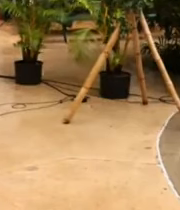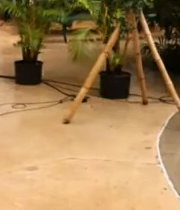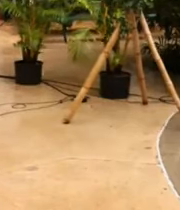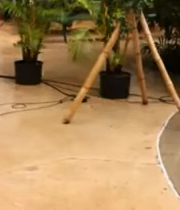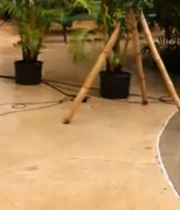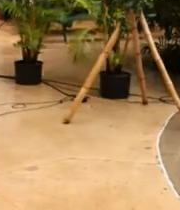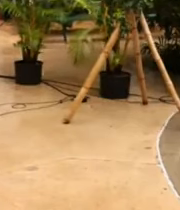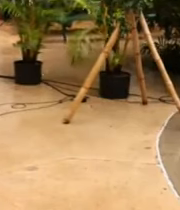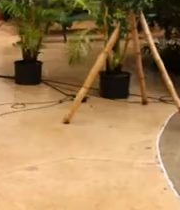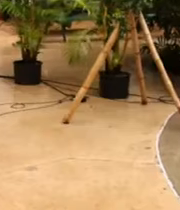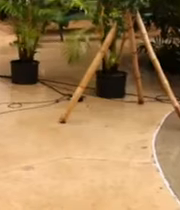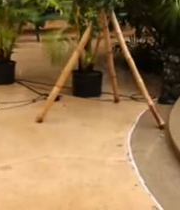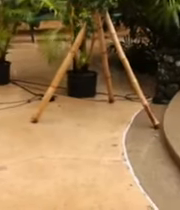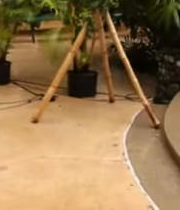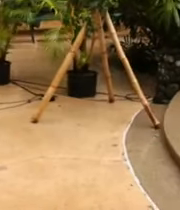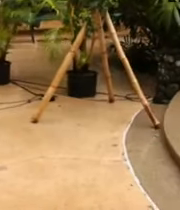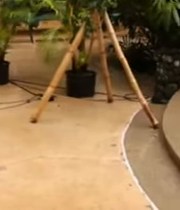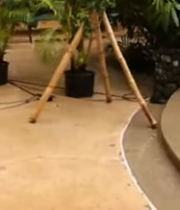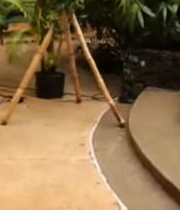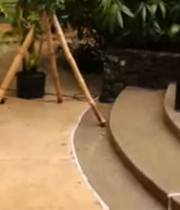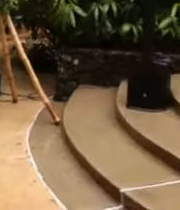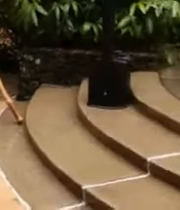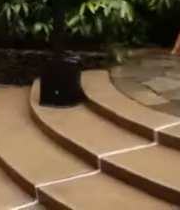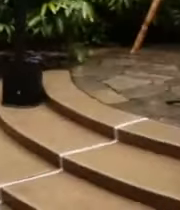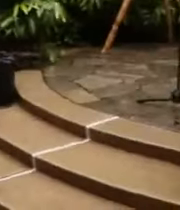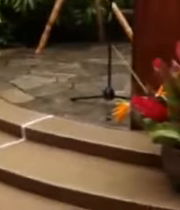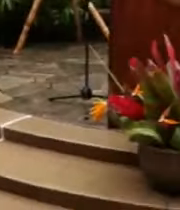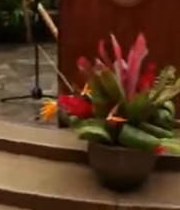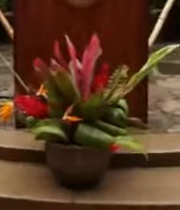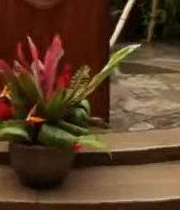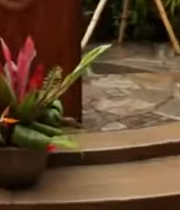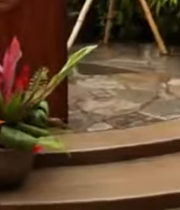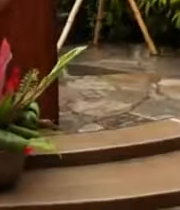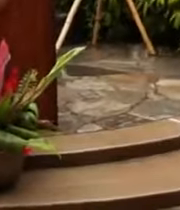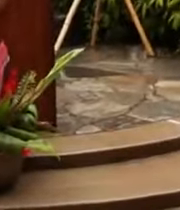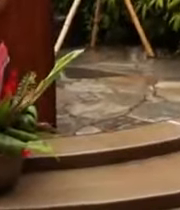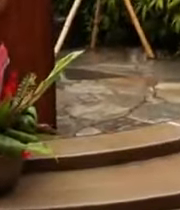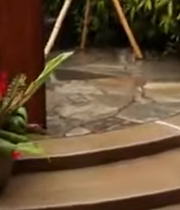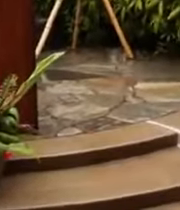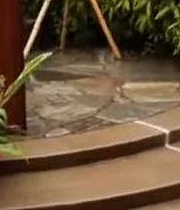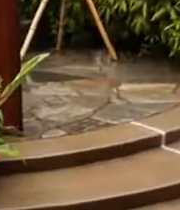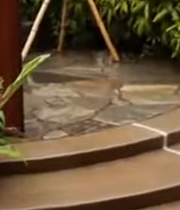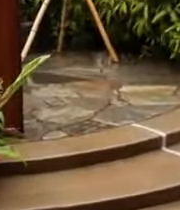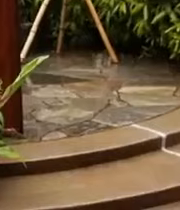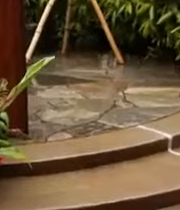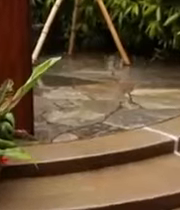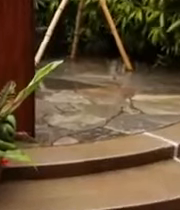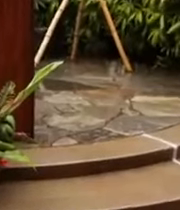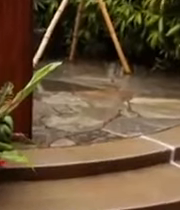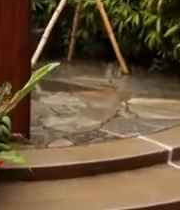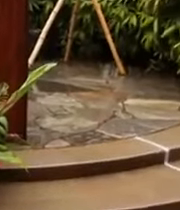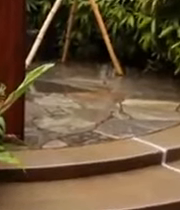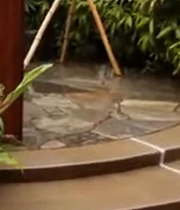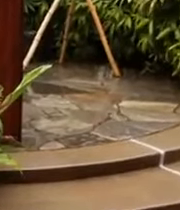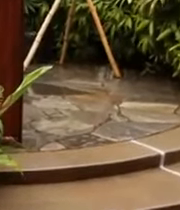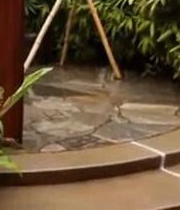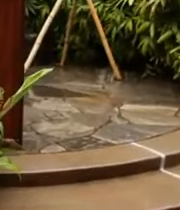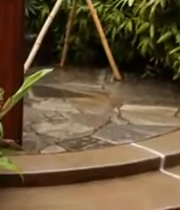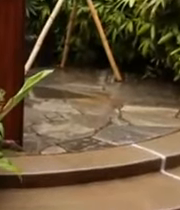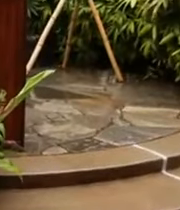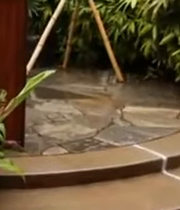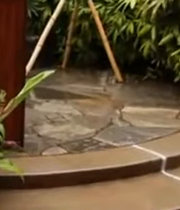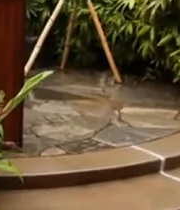Okay, with that, mahalo very much again for coming. I appreciate you both second for sticking out with us, picking it out with us in the ring. Although I